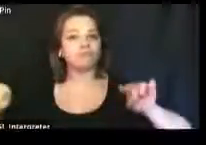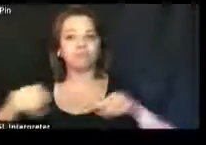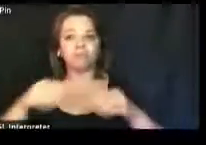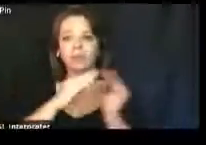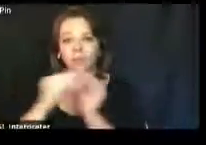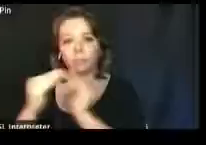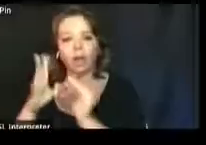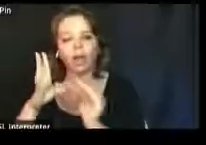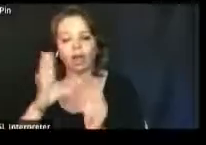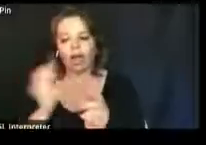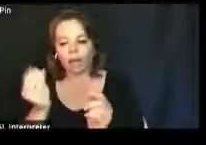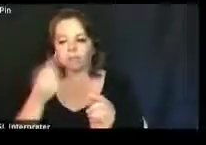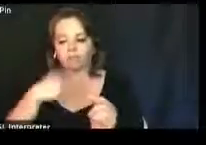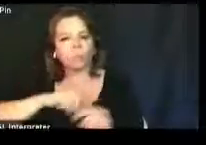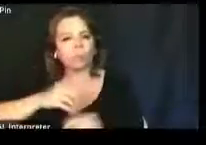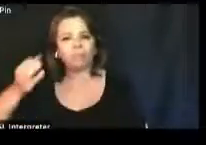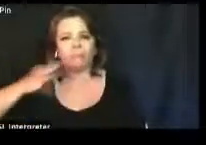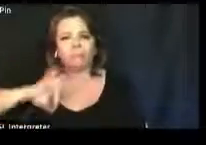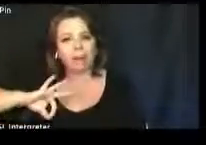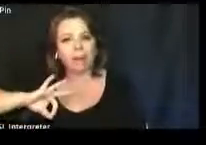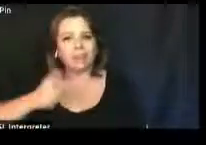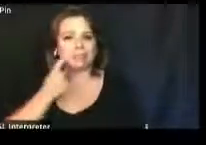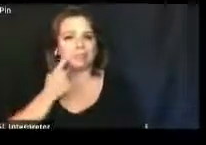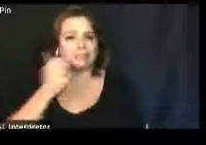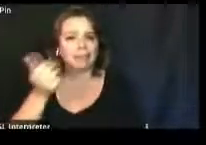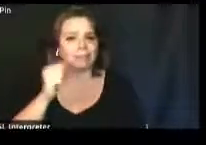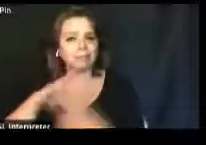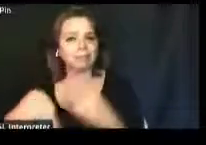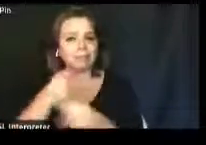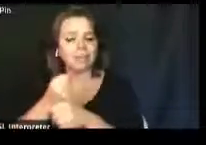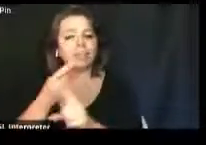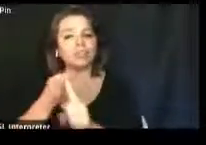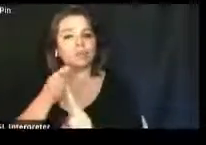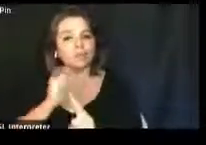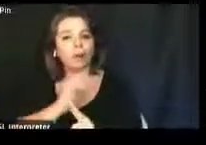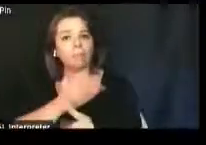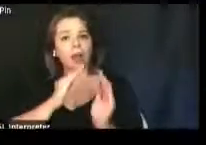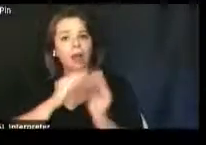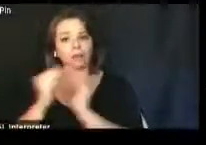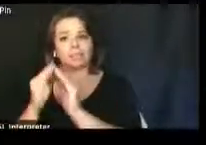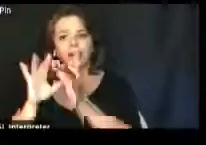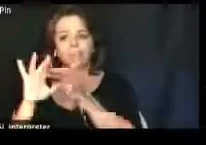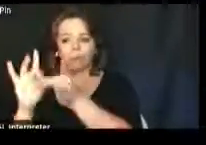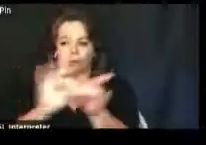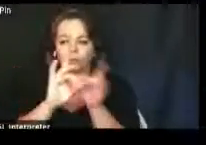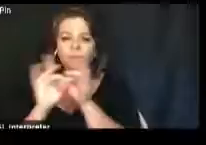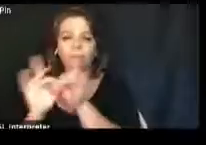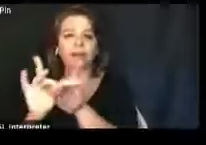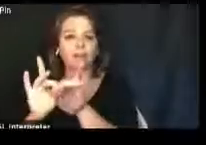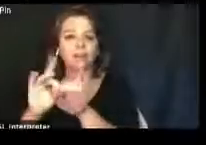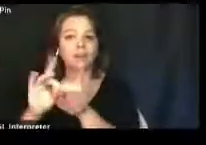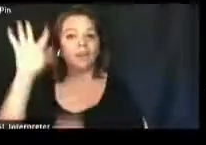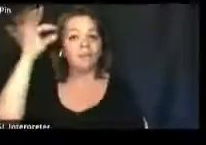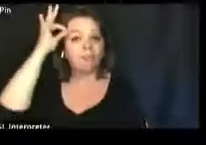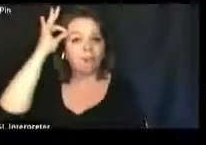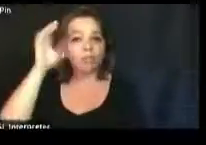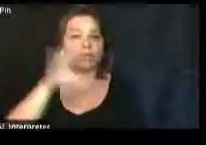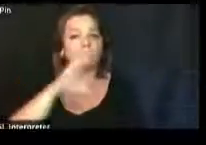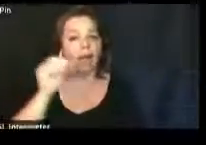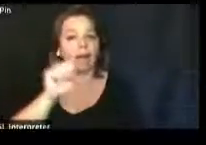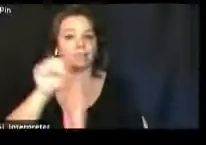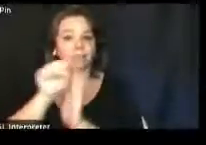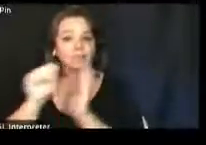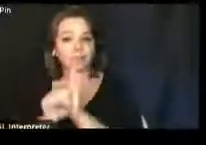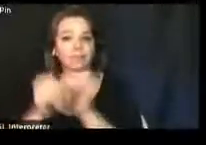greatly benefited these last 10 years from our city being unified federal and state